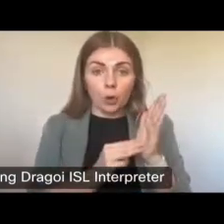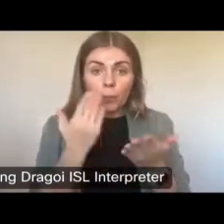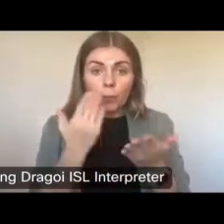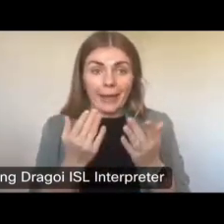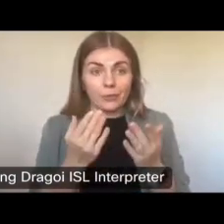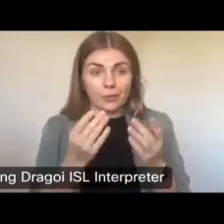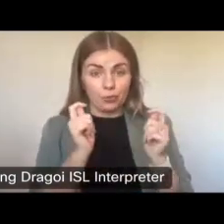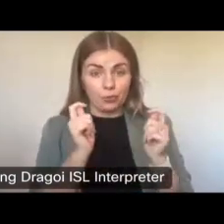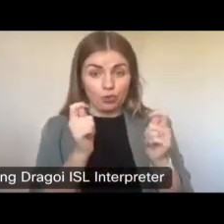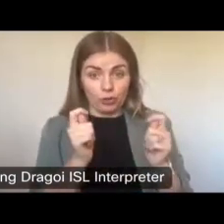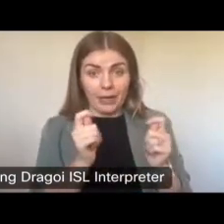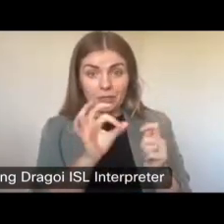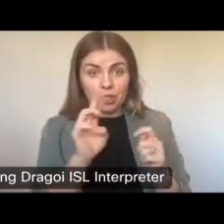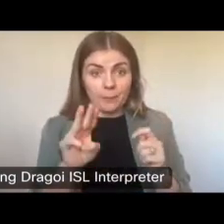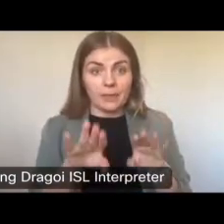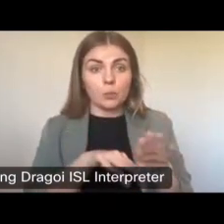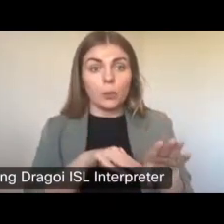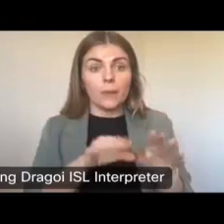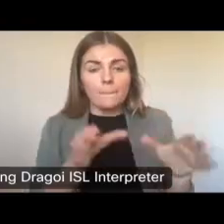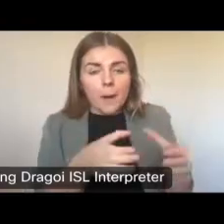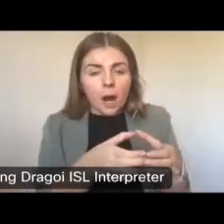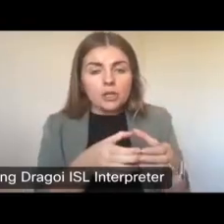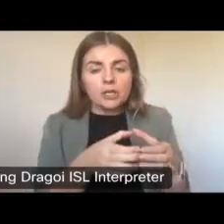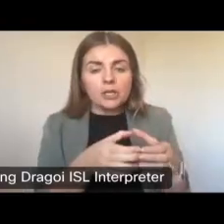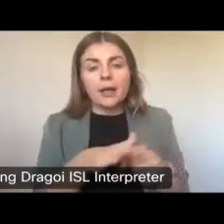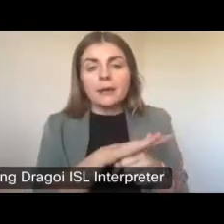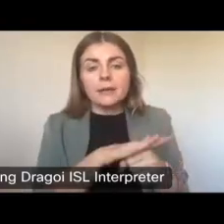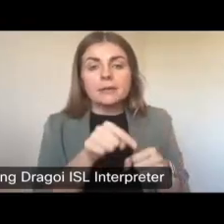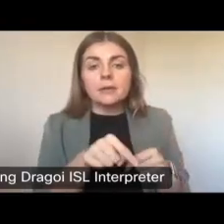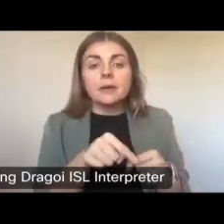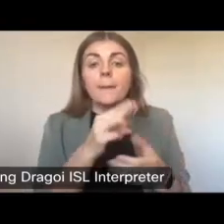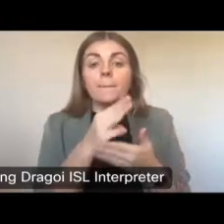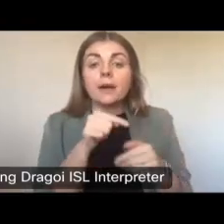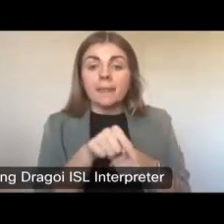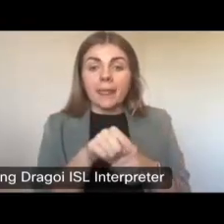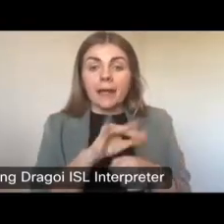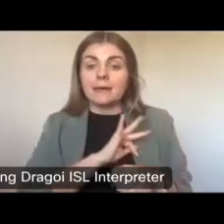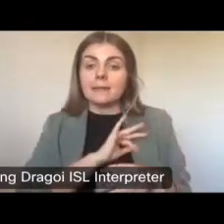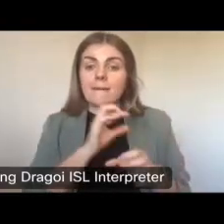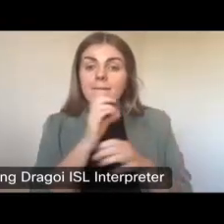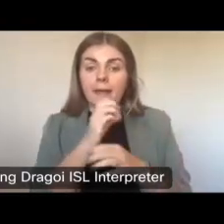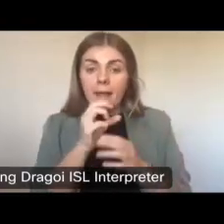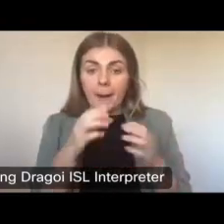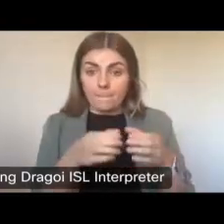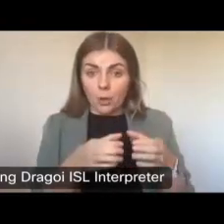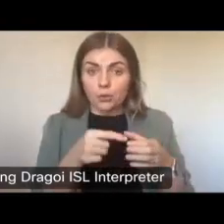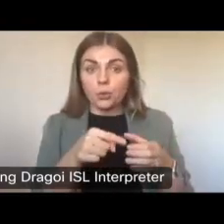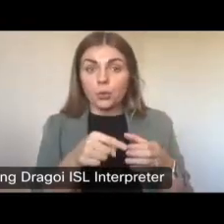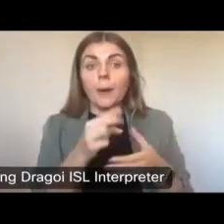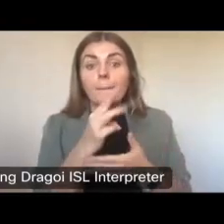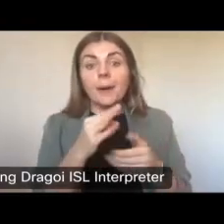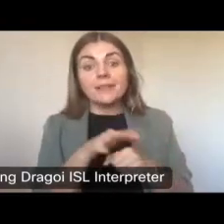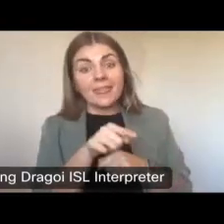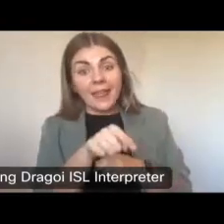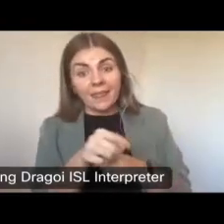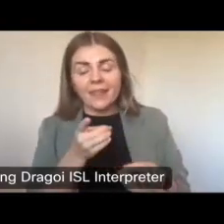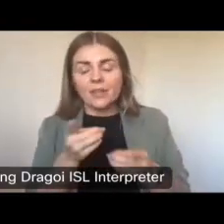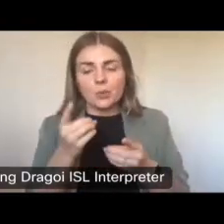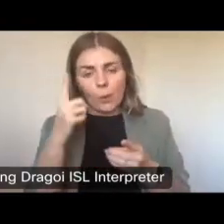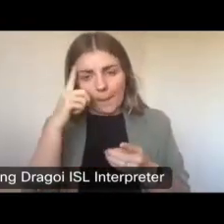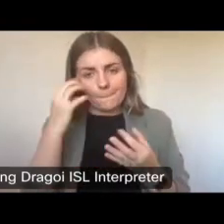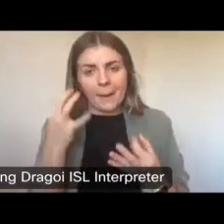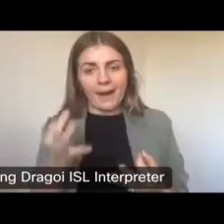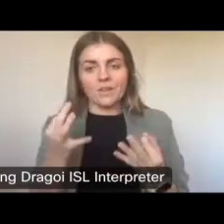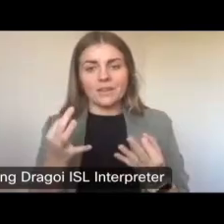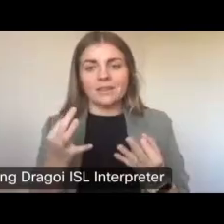populations, such as experiencing homelessness. And as part of that, we have a self-care module. And as part of that, they do a mindfulness program. So I'm giving